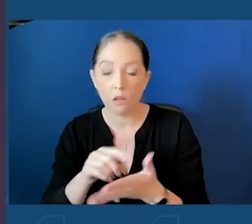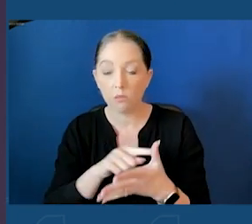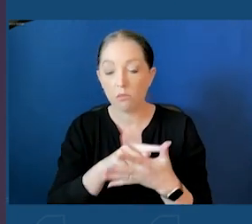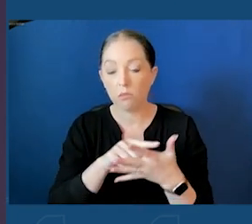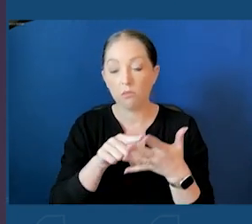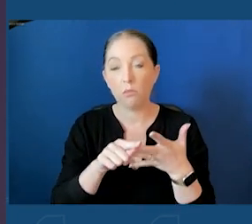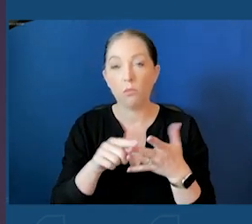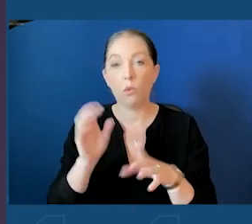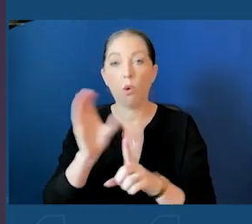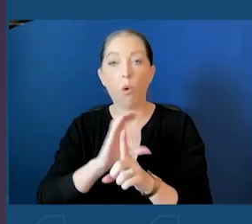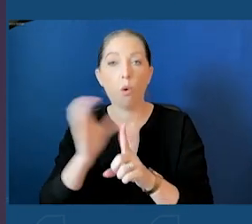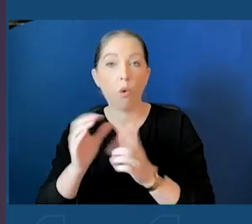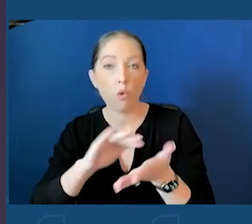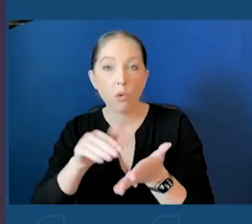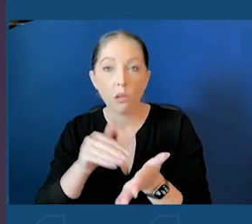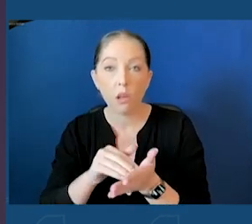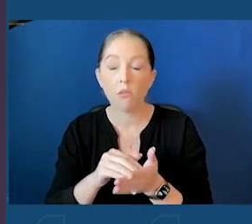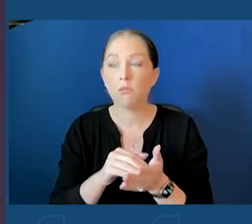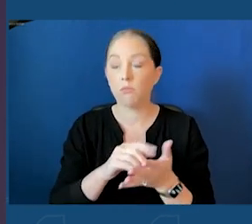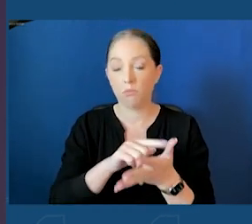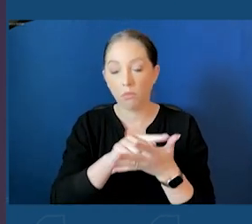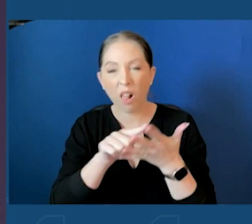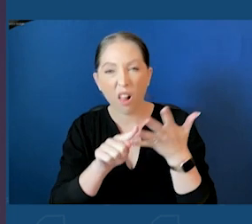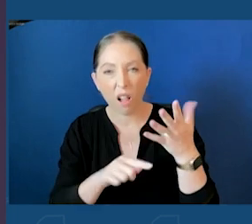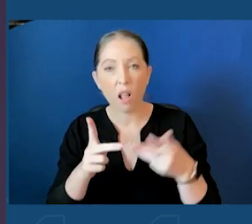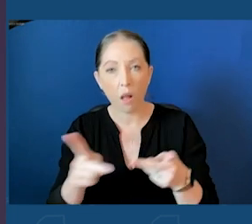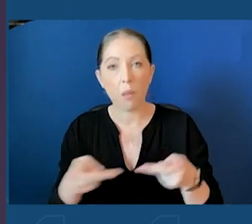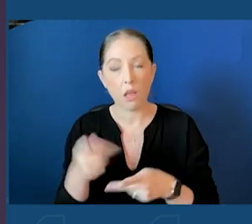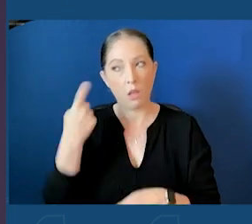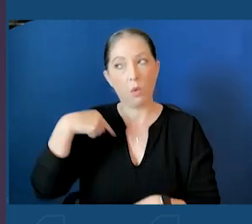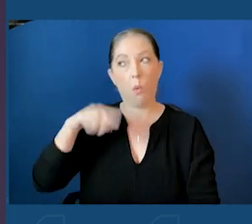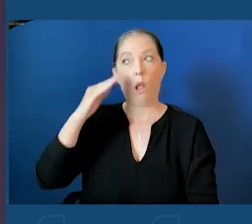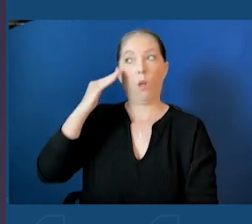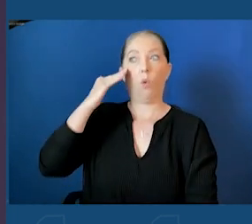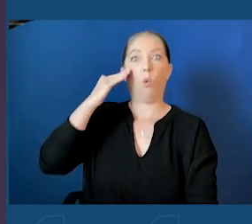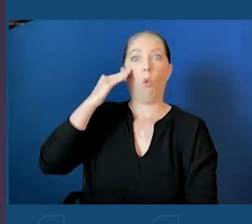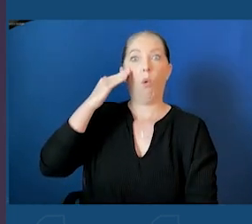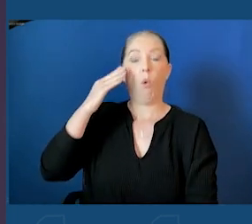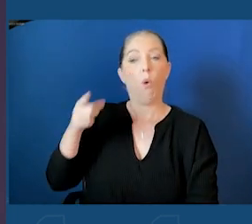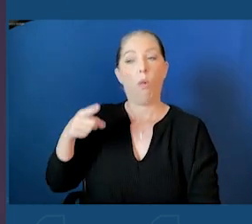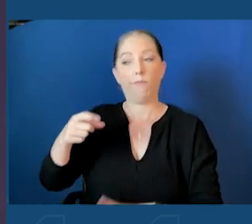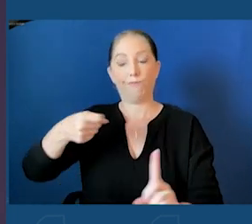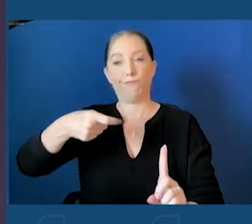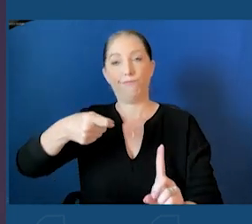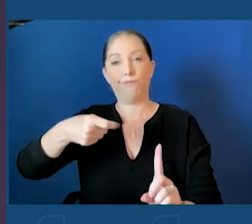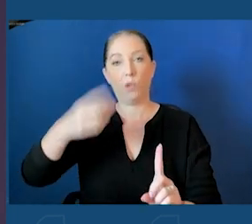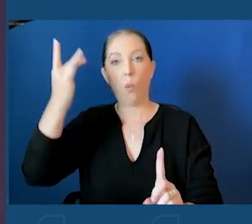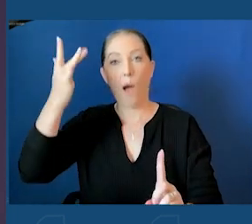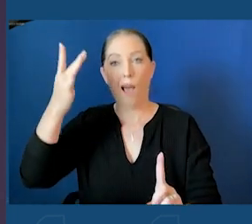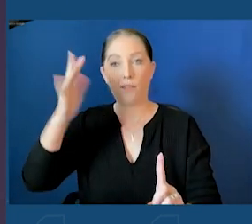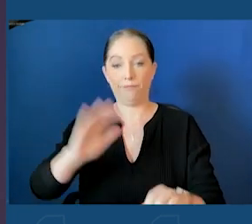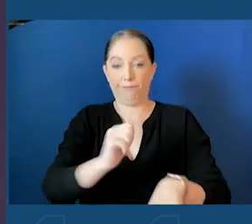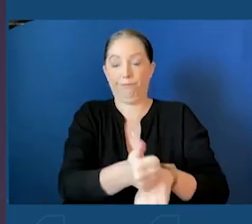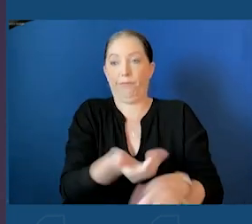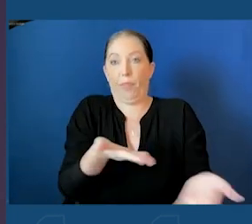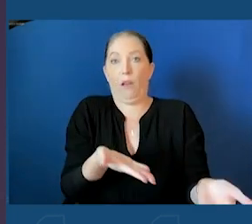cultural centers, places that we know are targets by their very virtue of their existence. We know where they